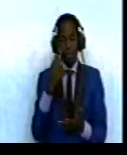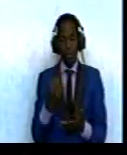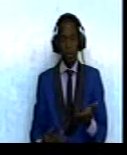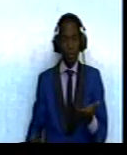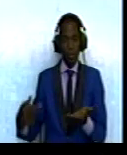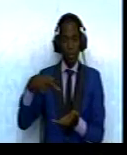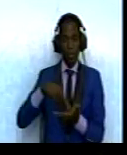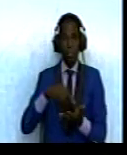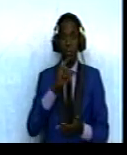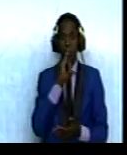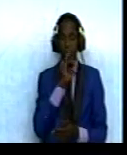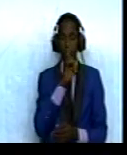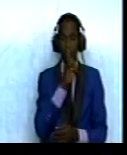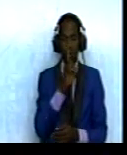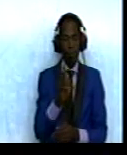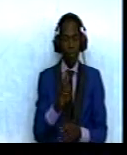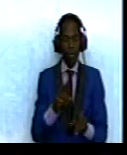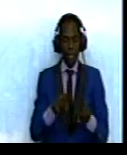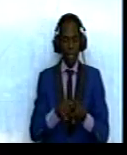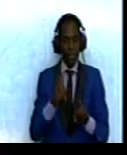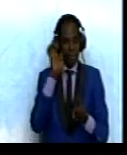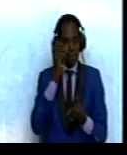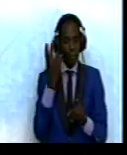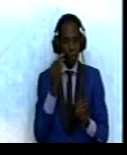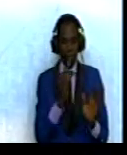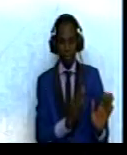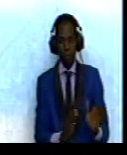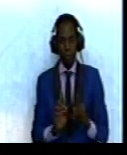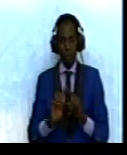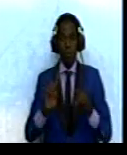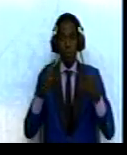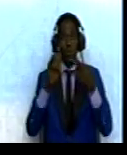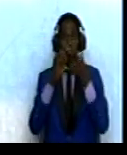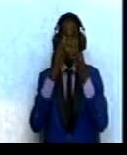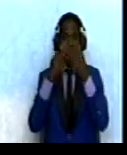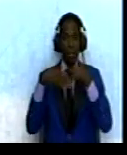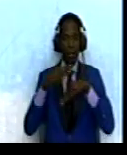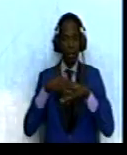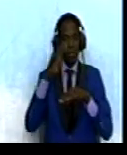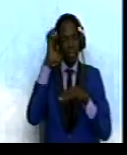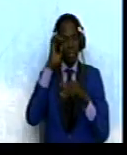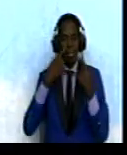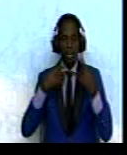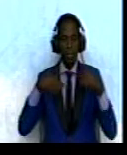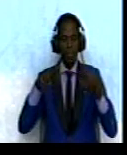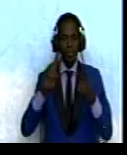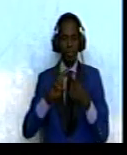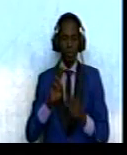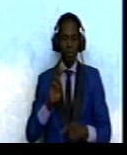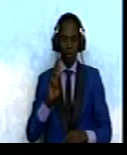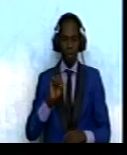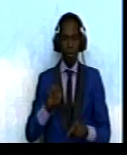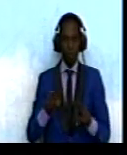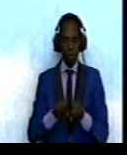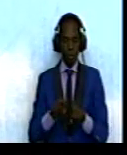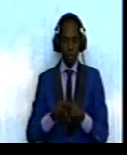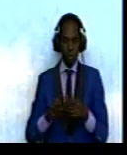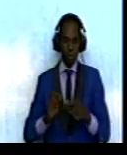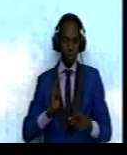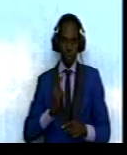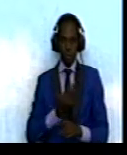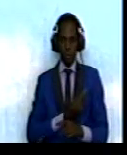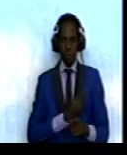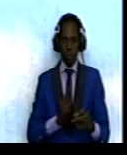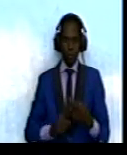now, as he was about to go to heaven, he declared unto them, as he is declaring to us today, all